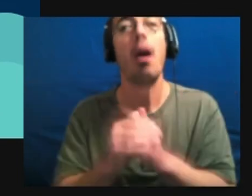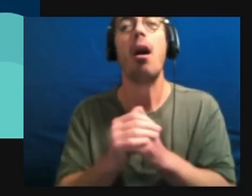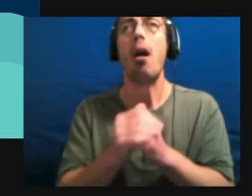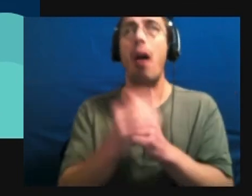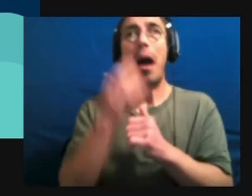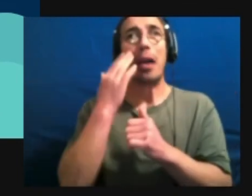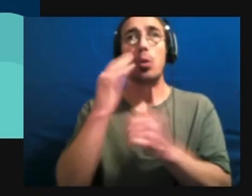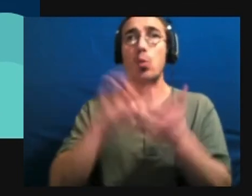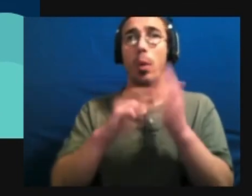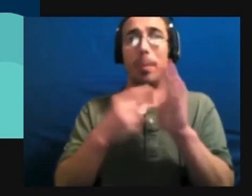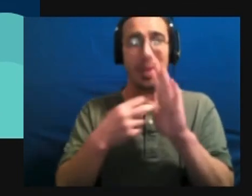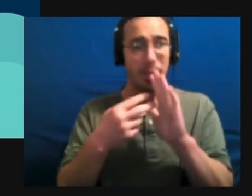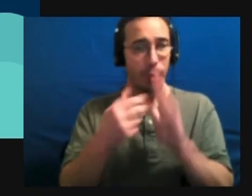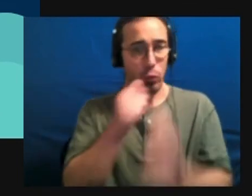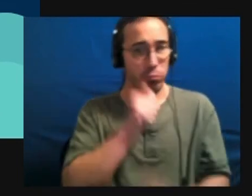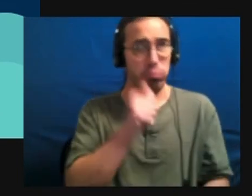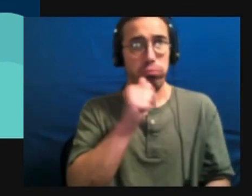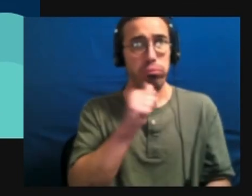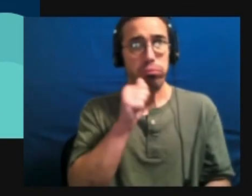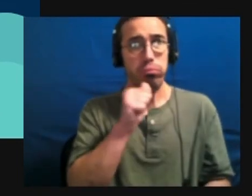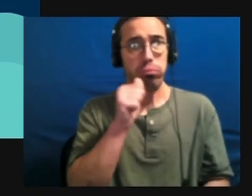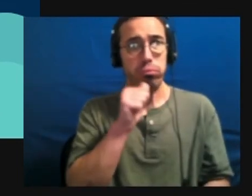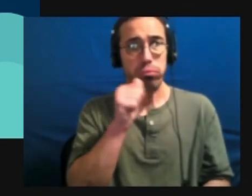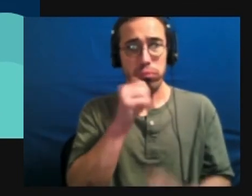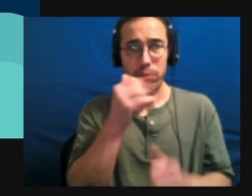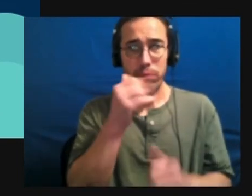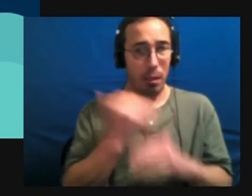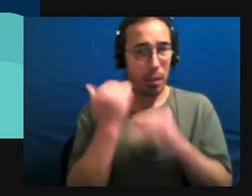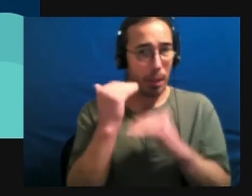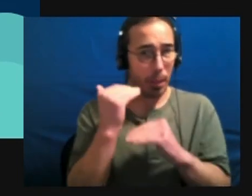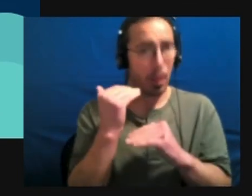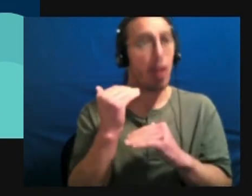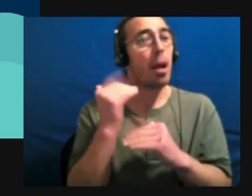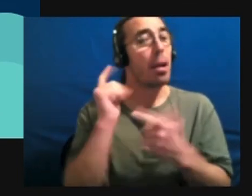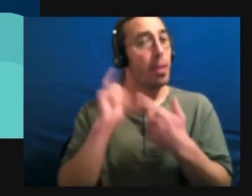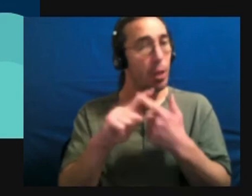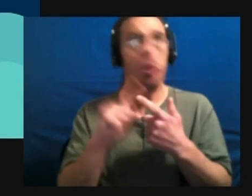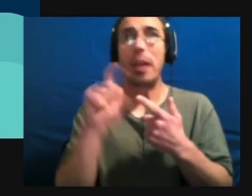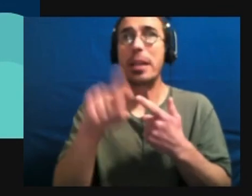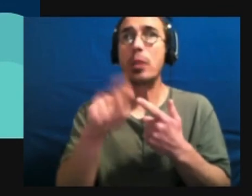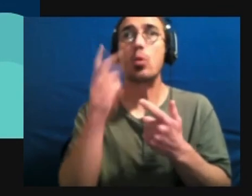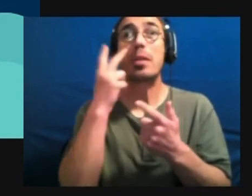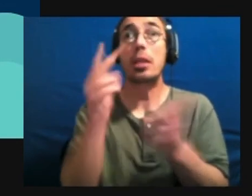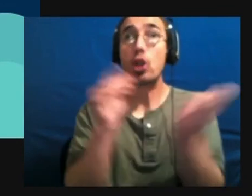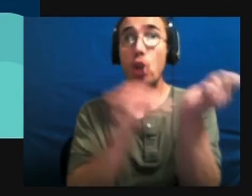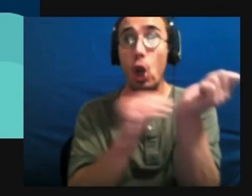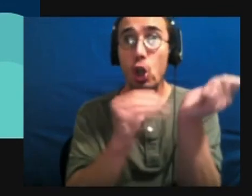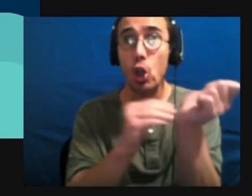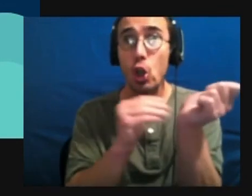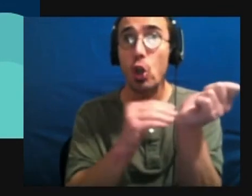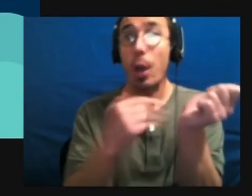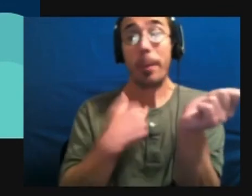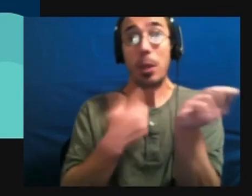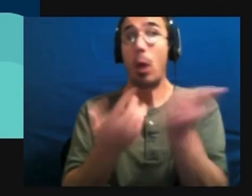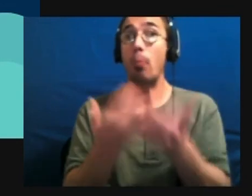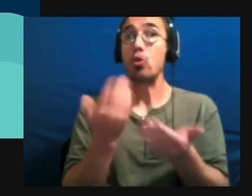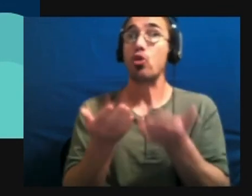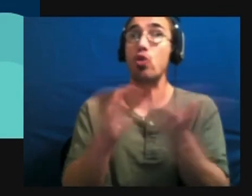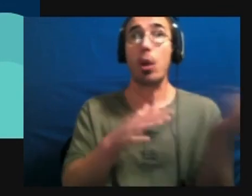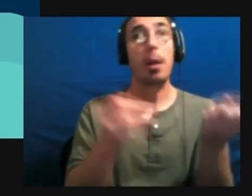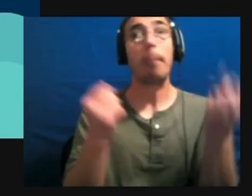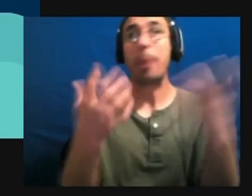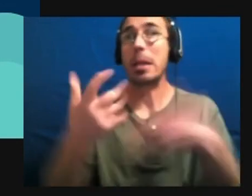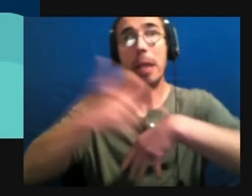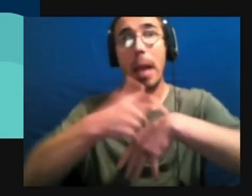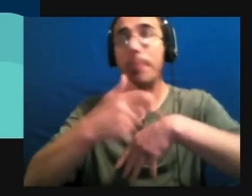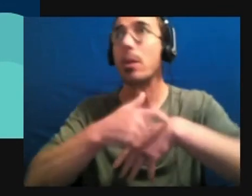suffering is uh, before I need medical attention. And I've almost died, like multiple organ